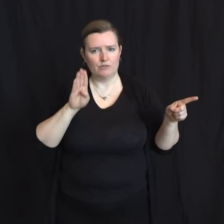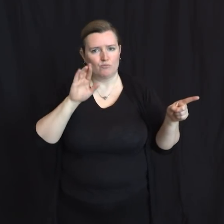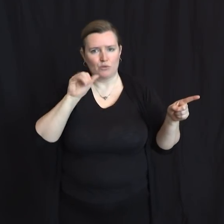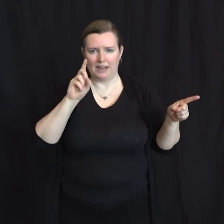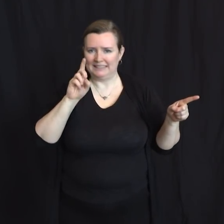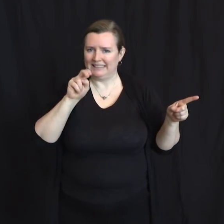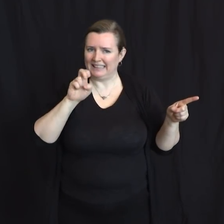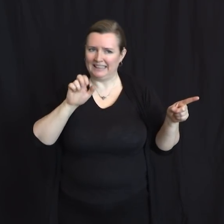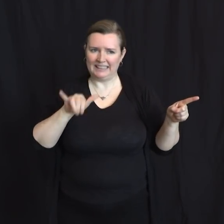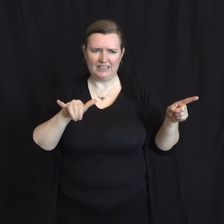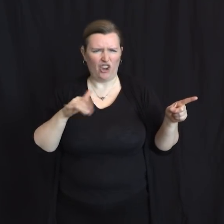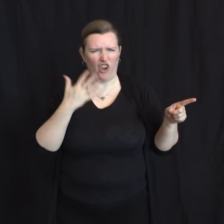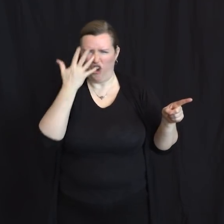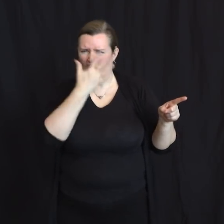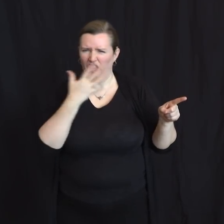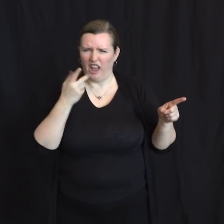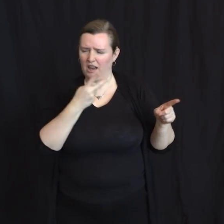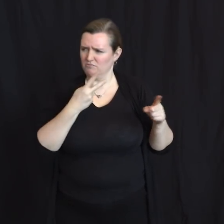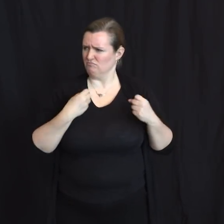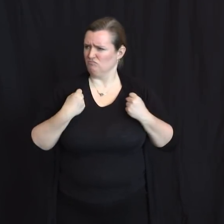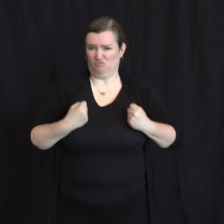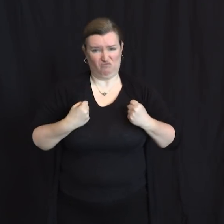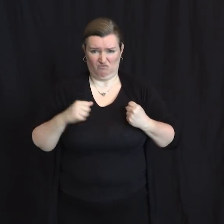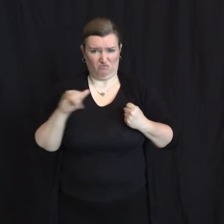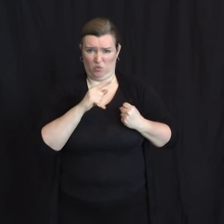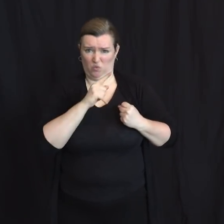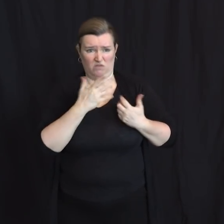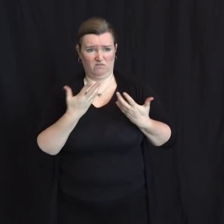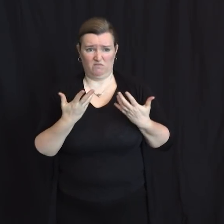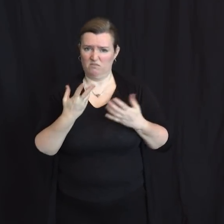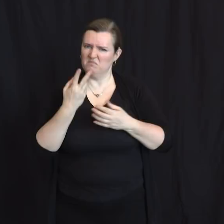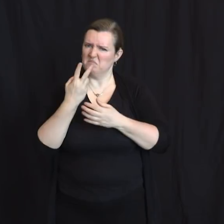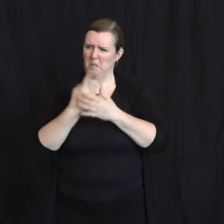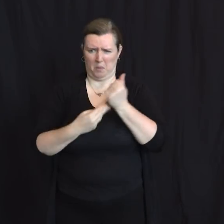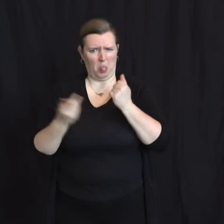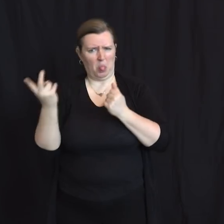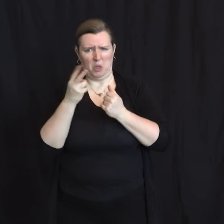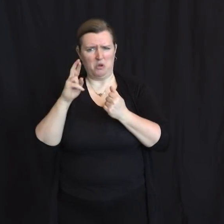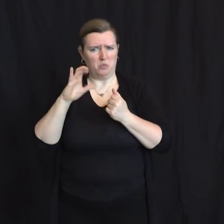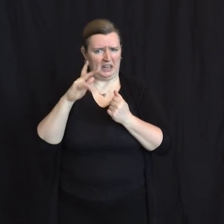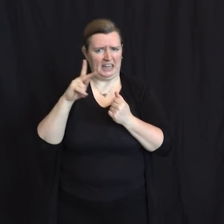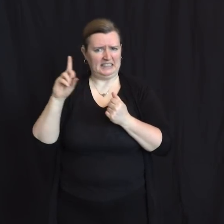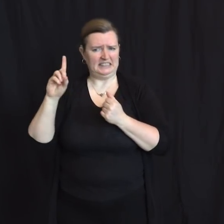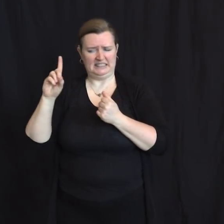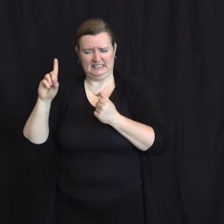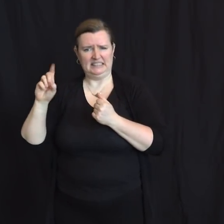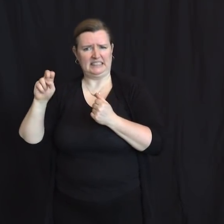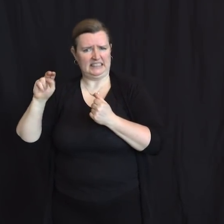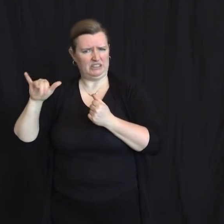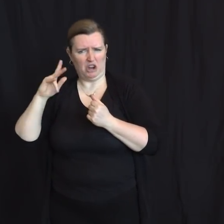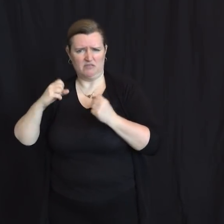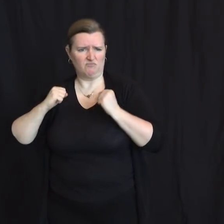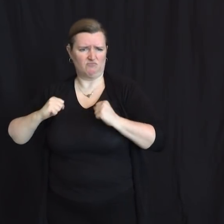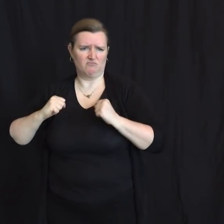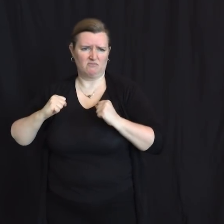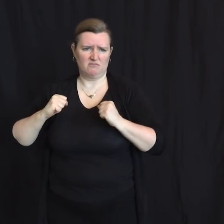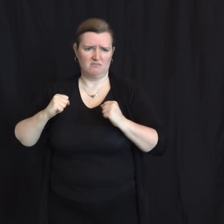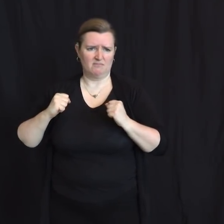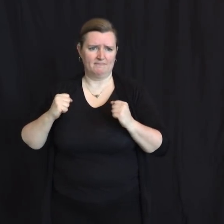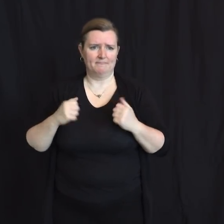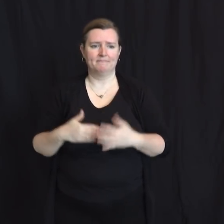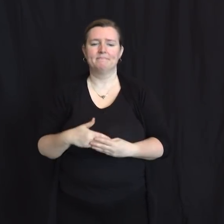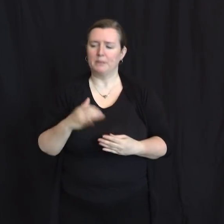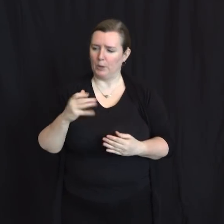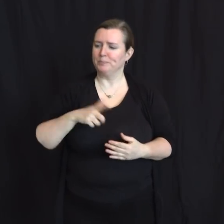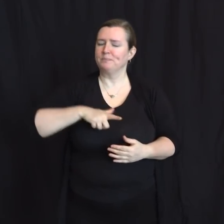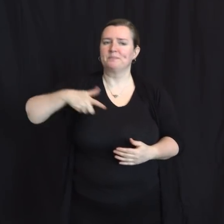like carved out of granite. Thank you for that, Pat, and for everything. So let's start over here. We'll start with Matt Arco. And if you could